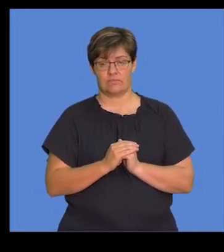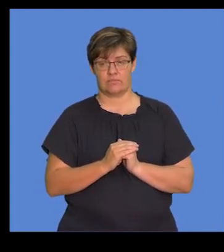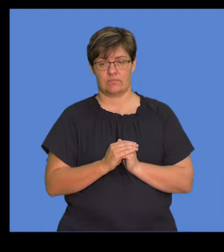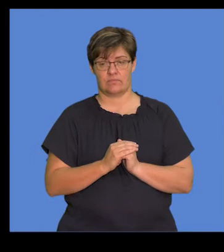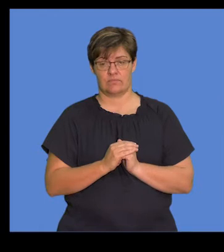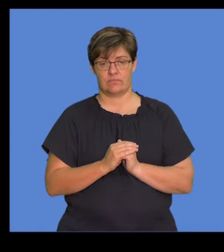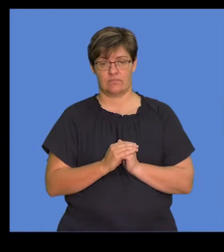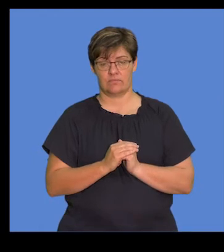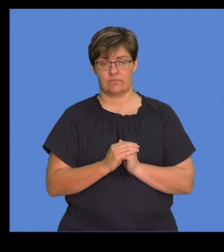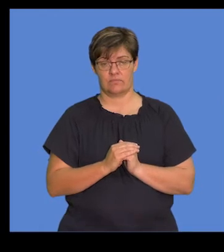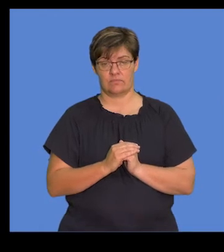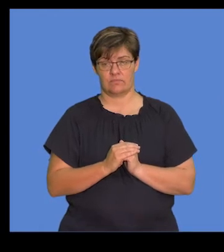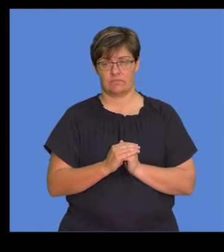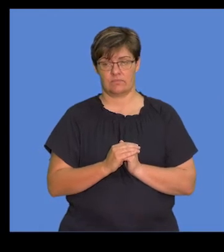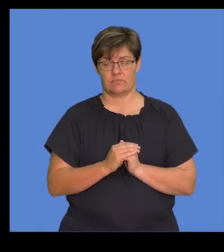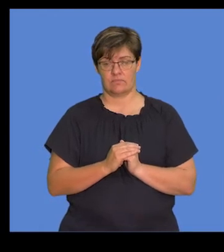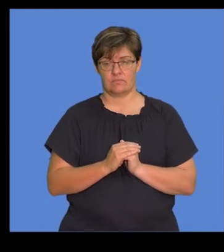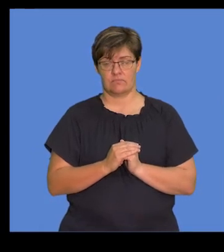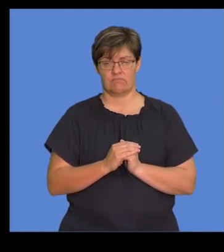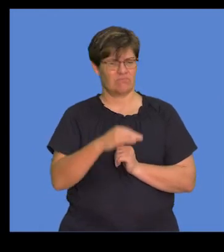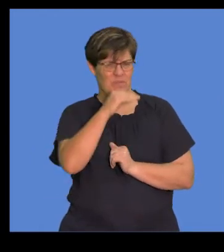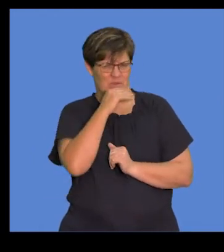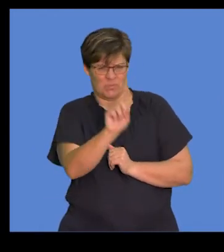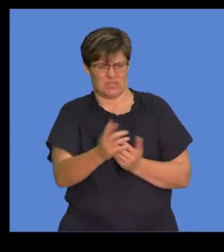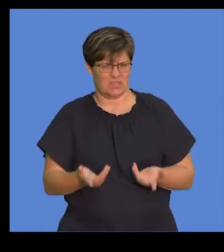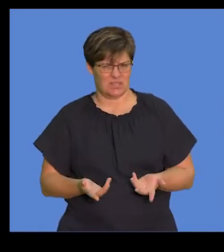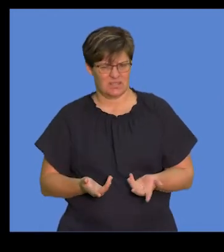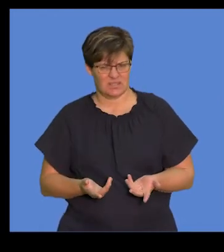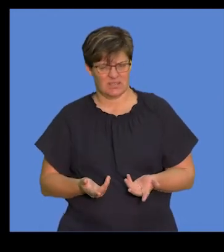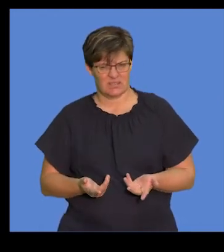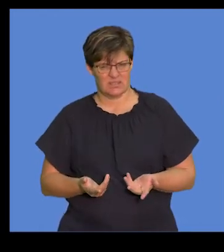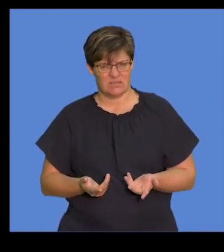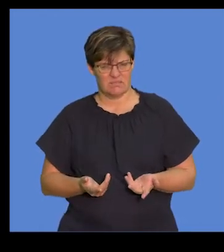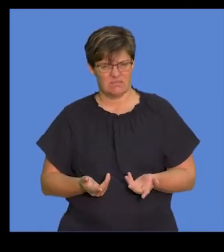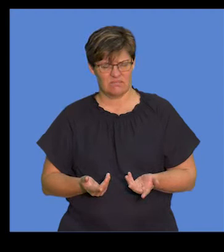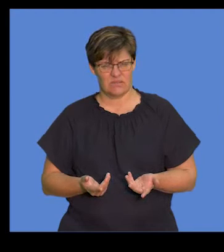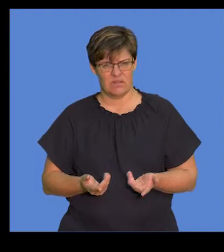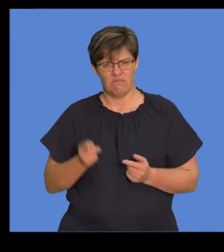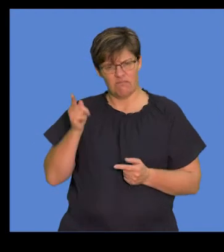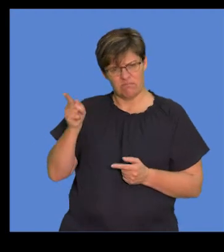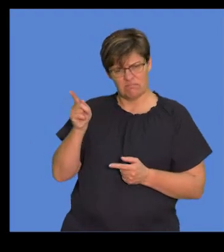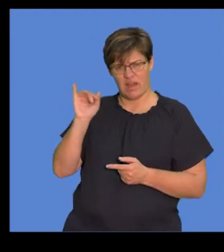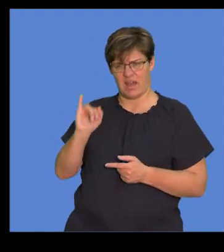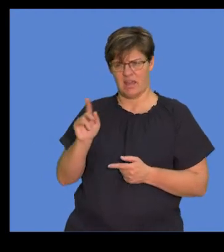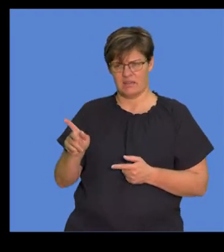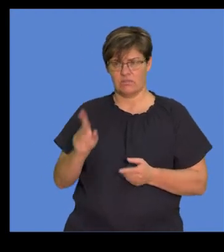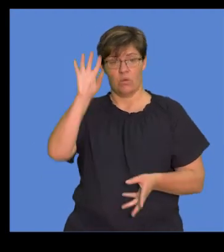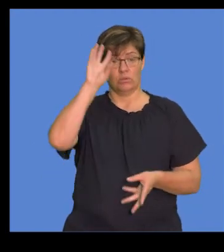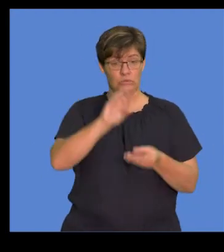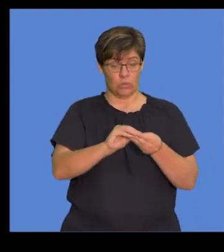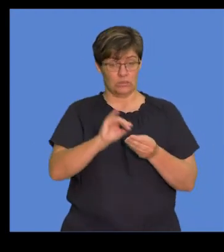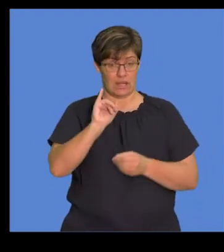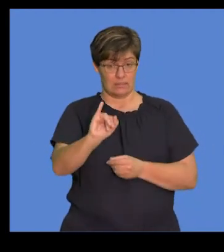So if the total resistance in the circuit increases, what does that mean in terms of the current?